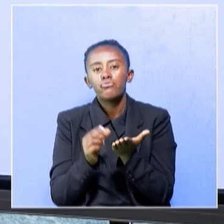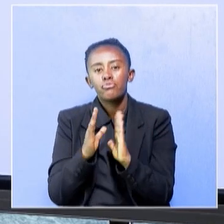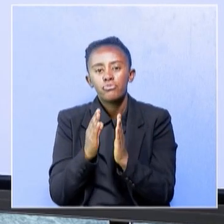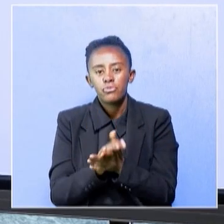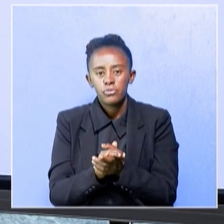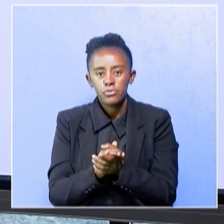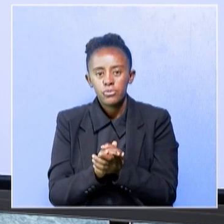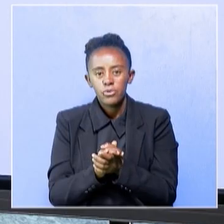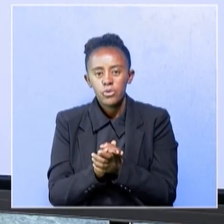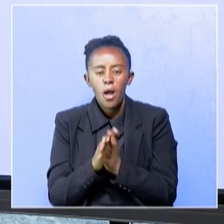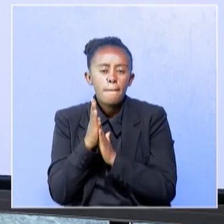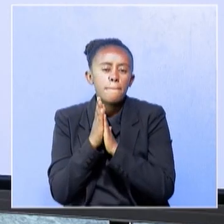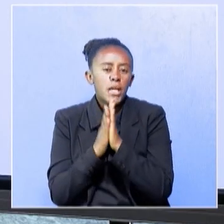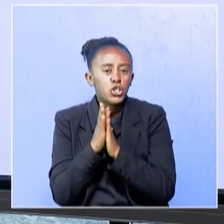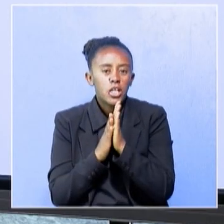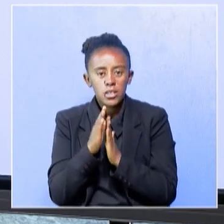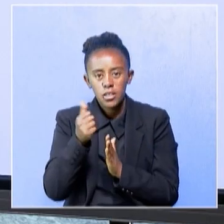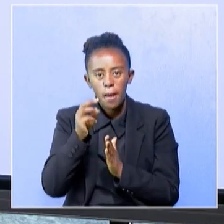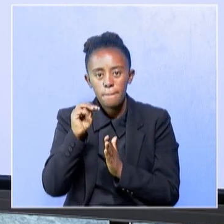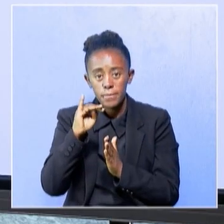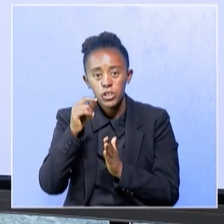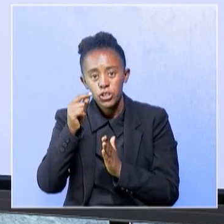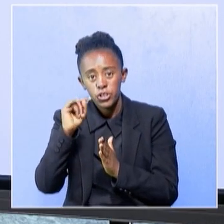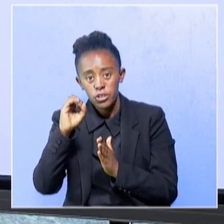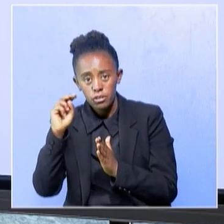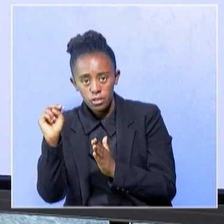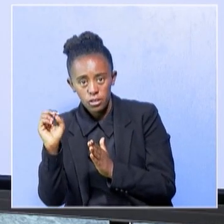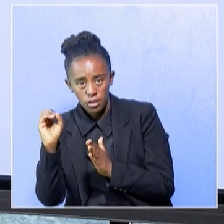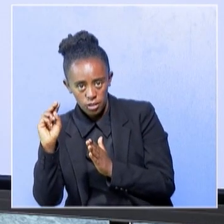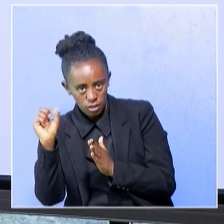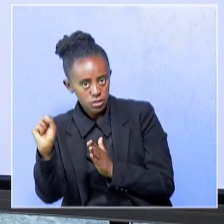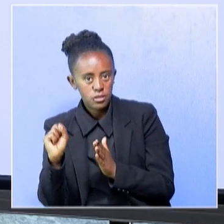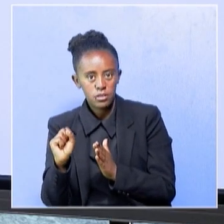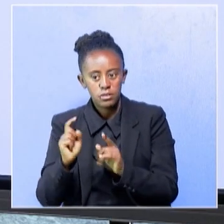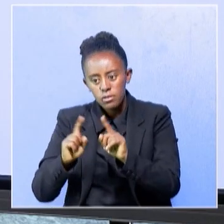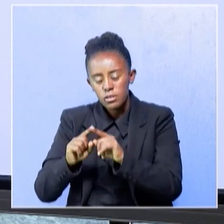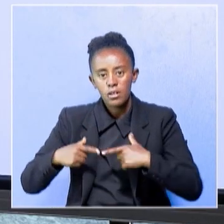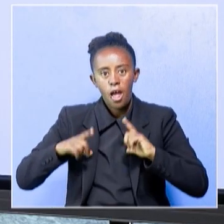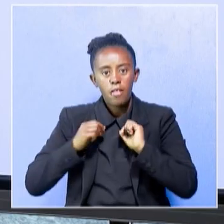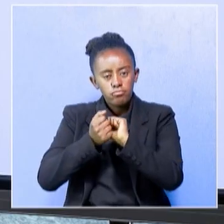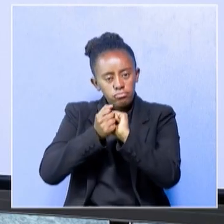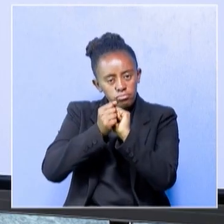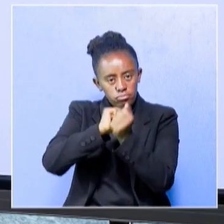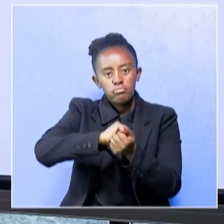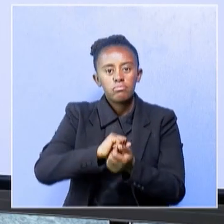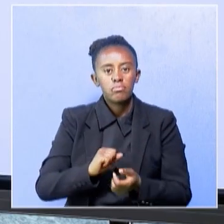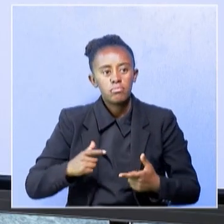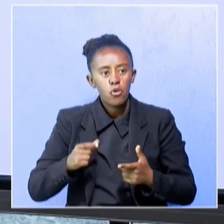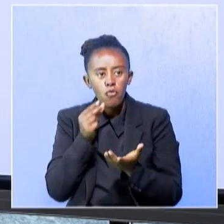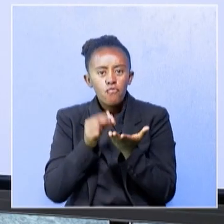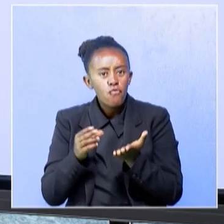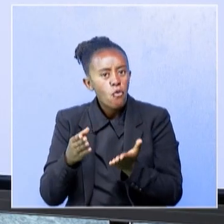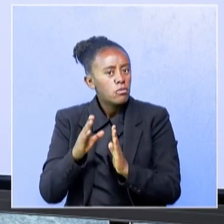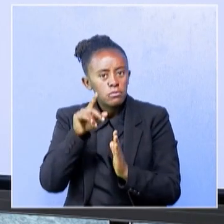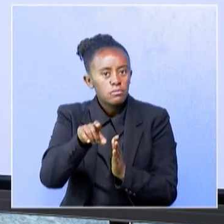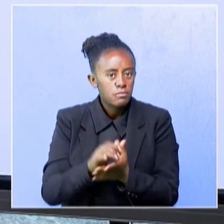right? Ambitious in to change the life of the people. Volunteer. You have to be